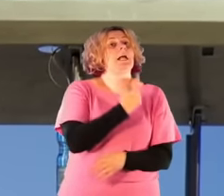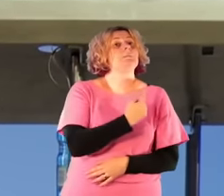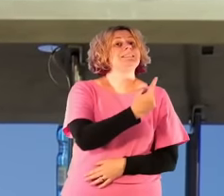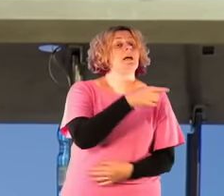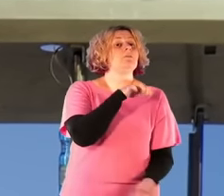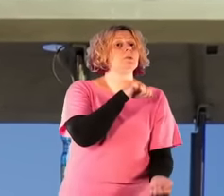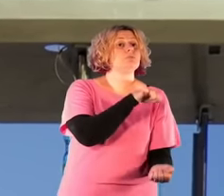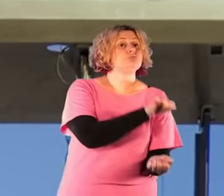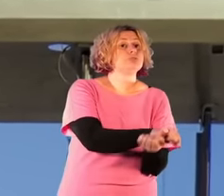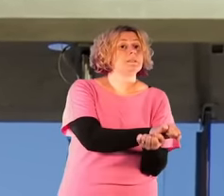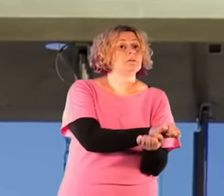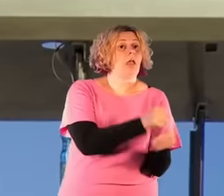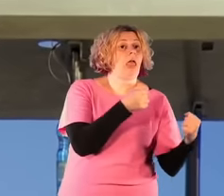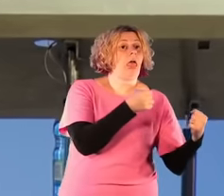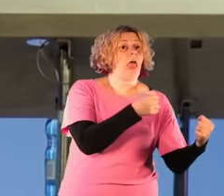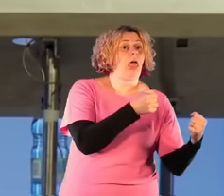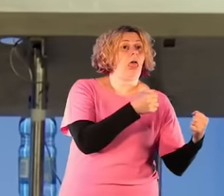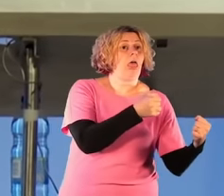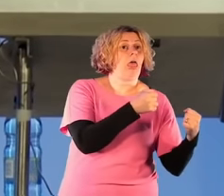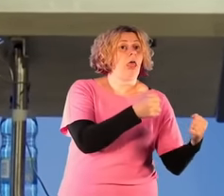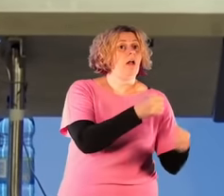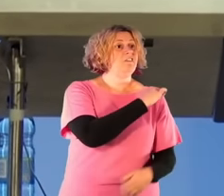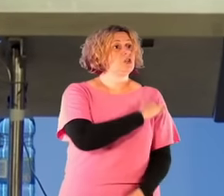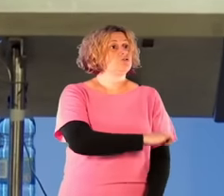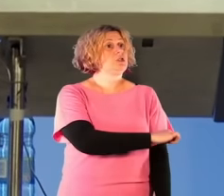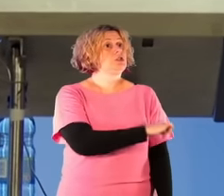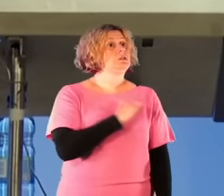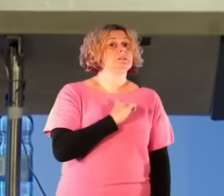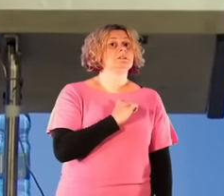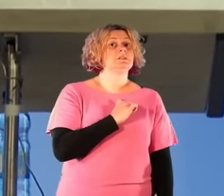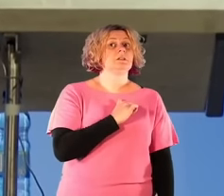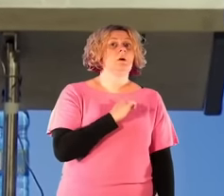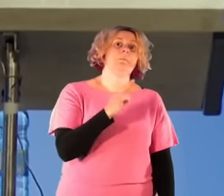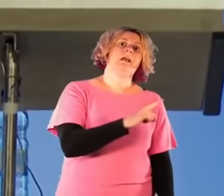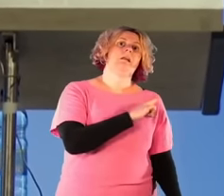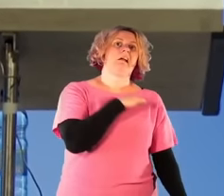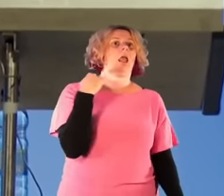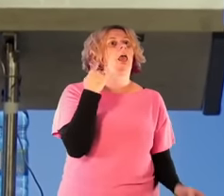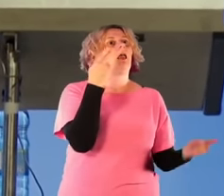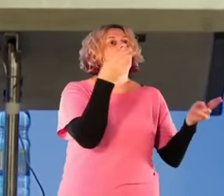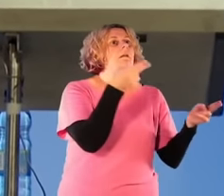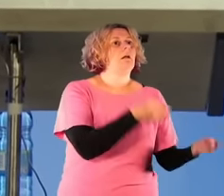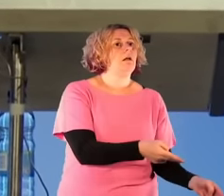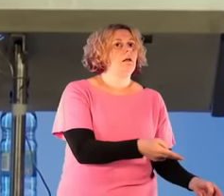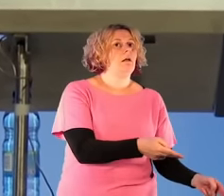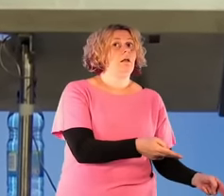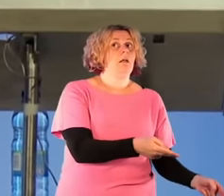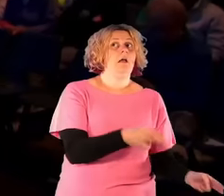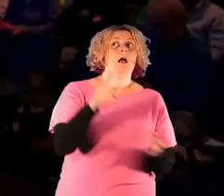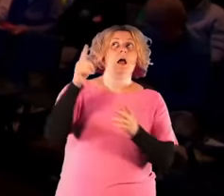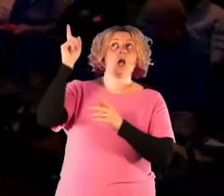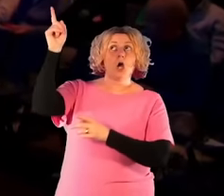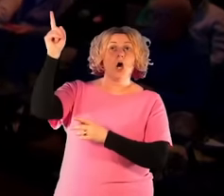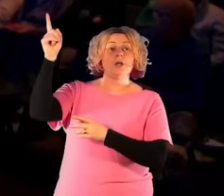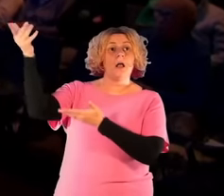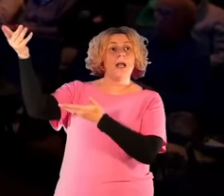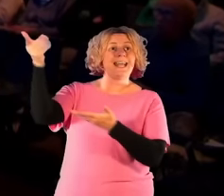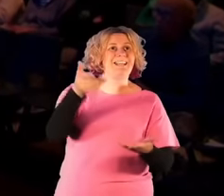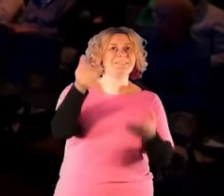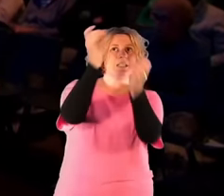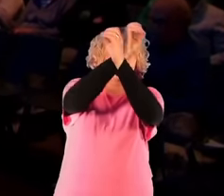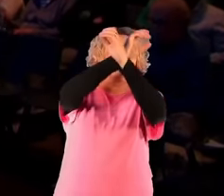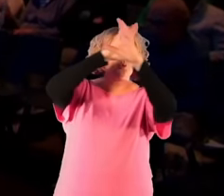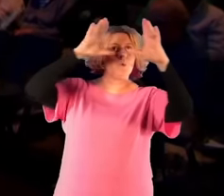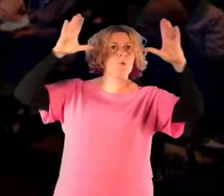century concentration camp. The Christians are being martyred. And what does God do? He gives them this wonderful vision. The